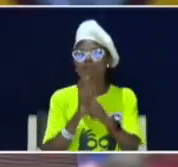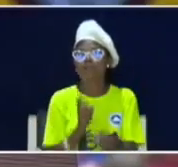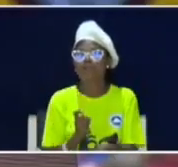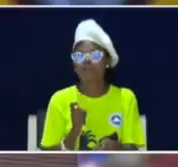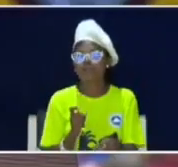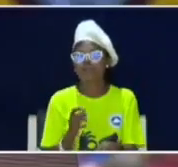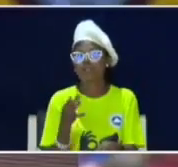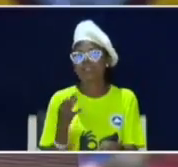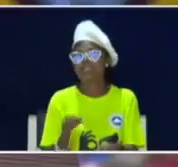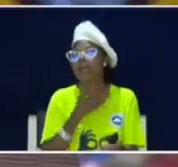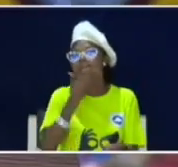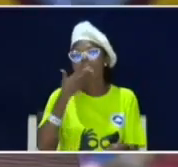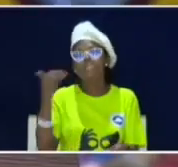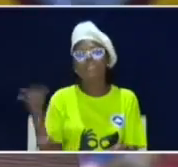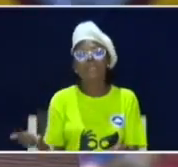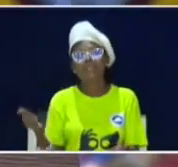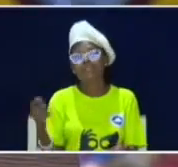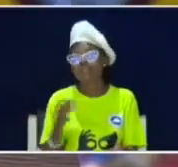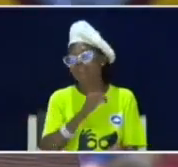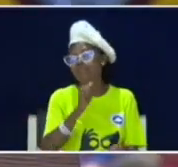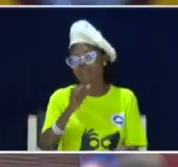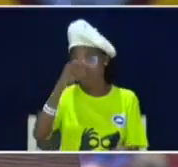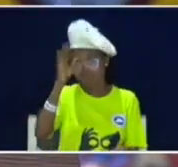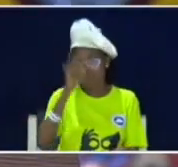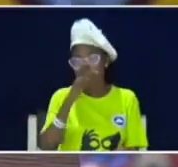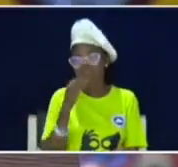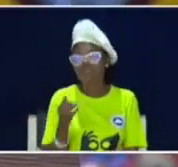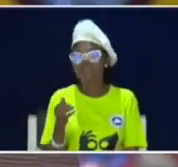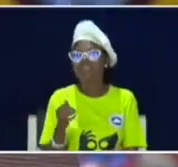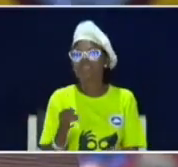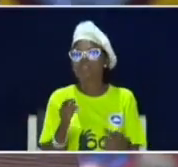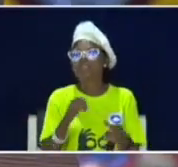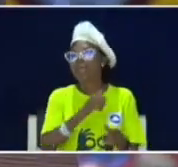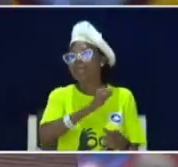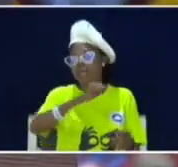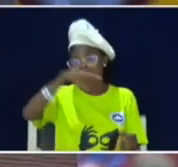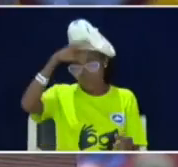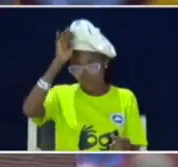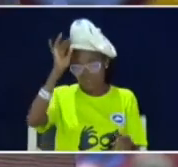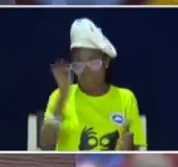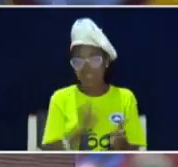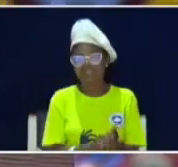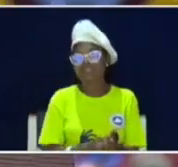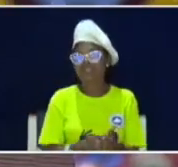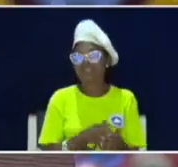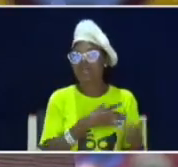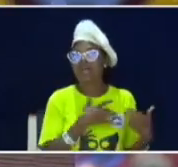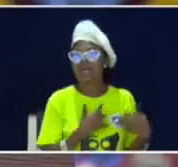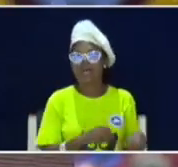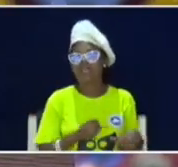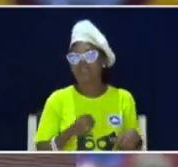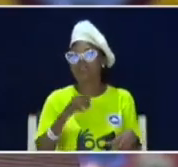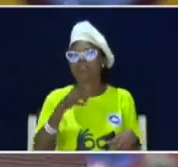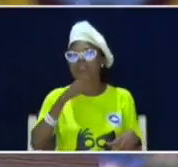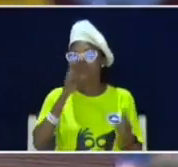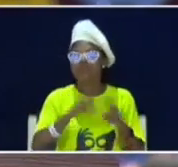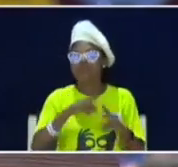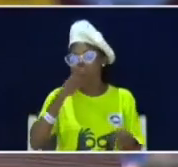The best of a man is always a man. Is it not the man that the Bible says is that is really wicked? No. Don't depend on